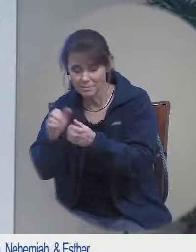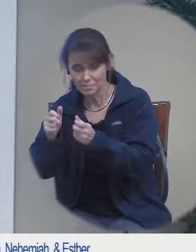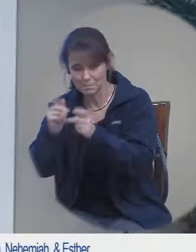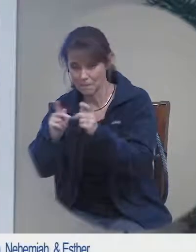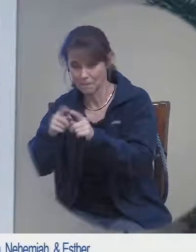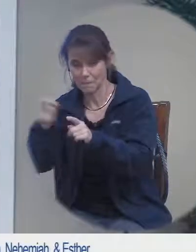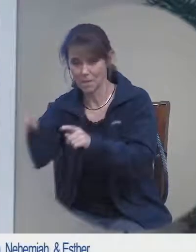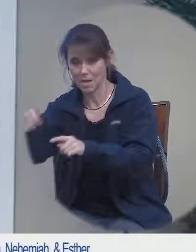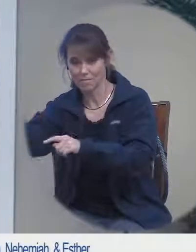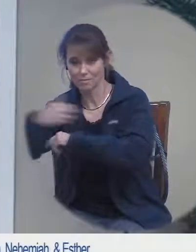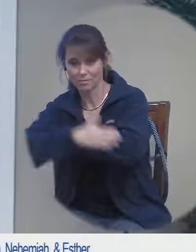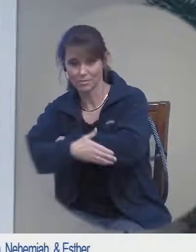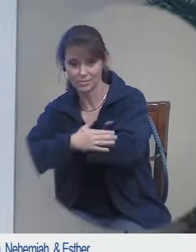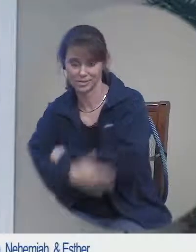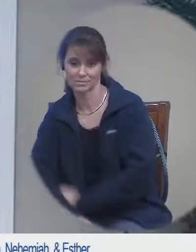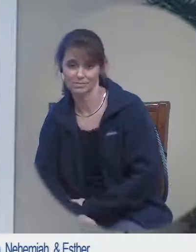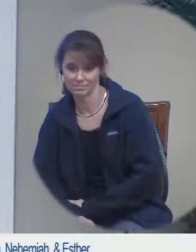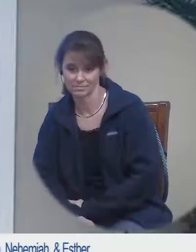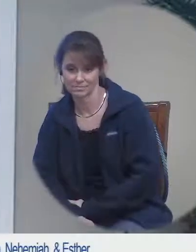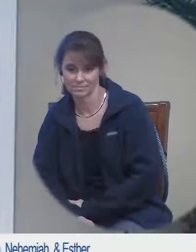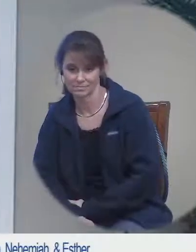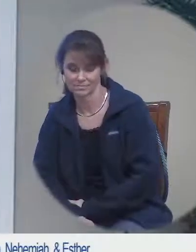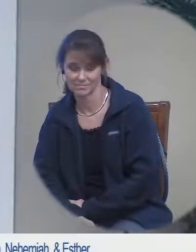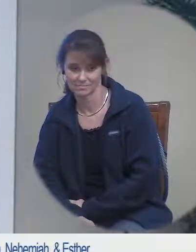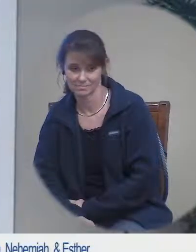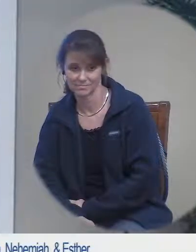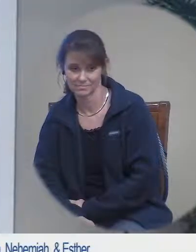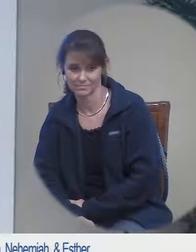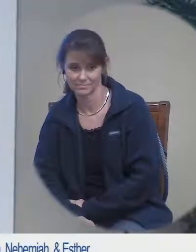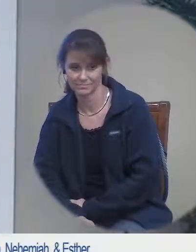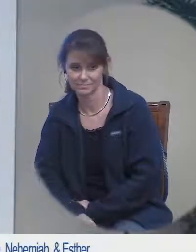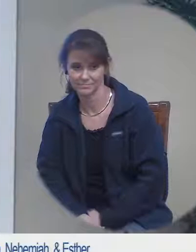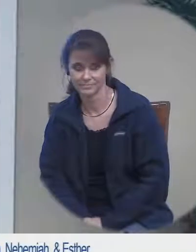28. If anybody reads Josephus